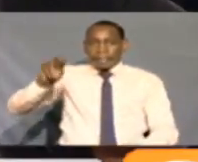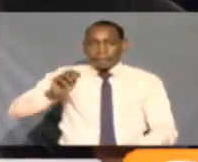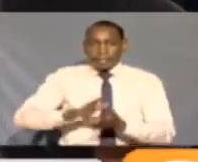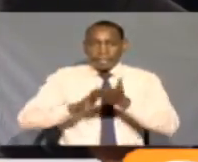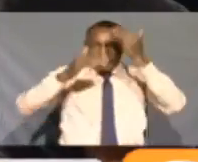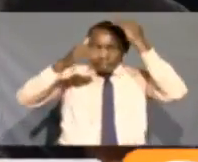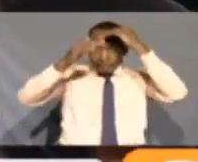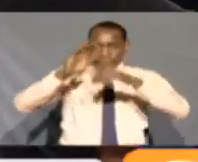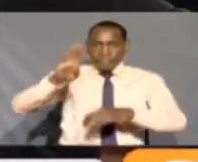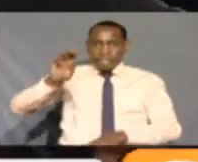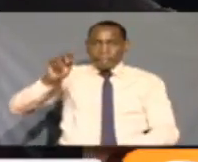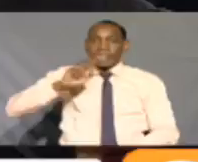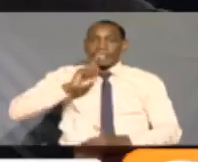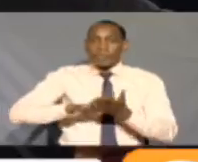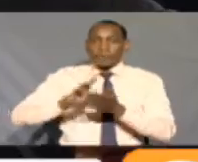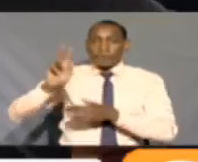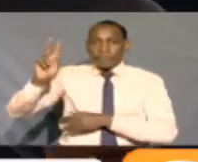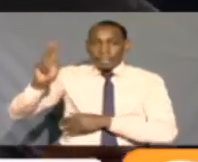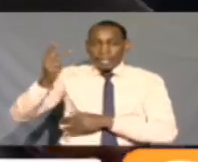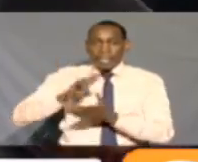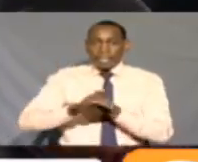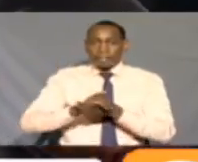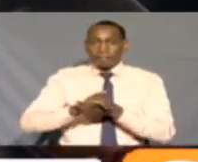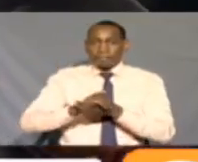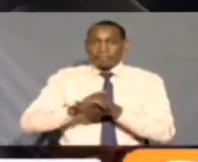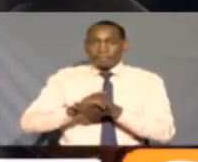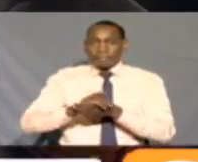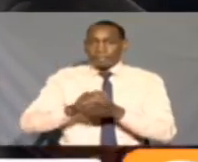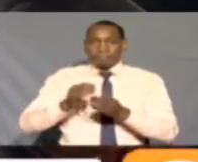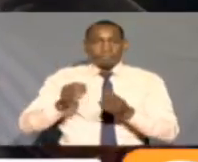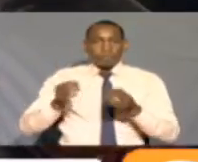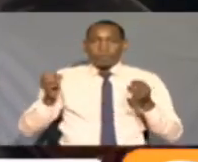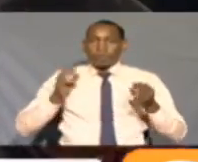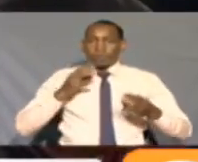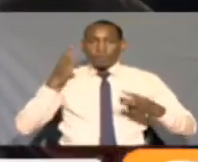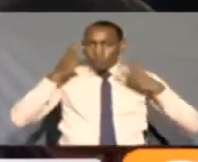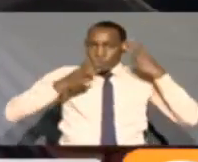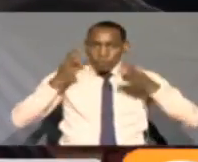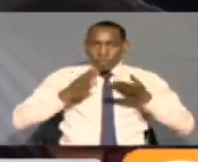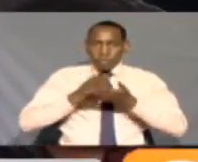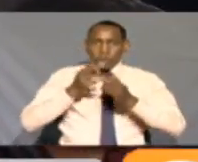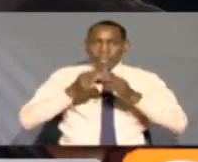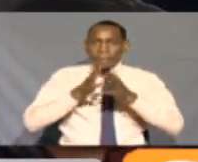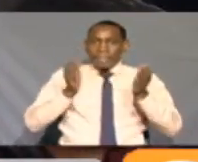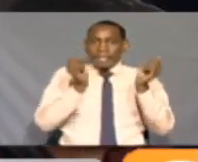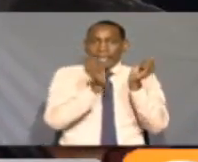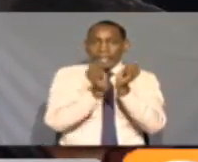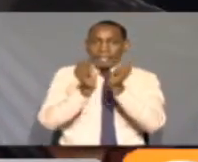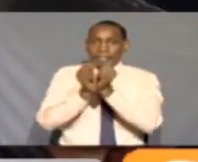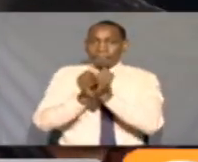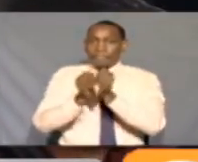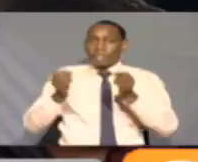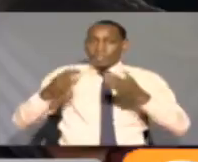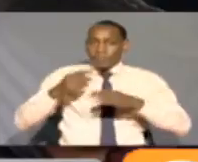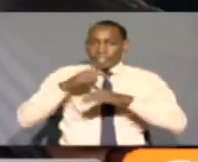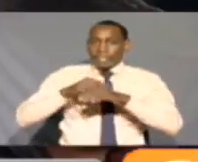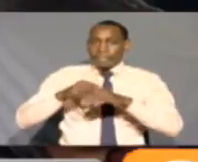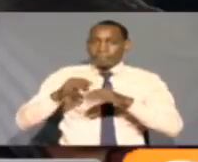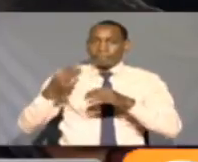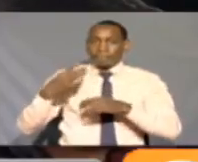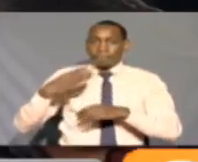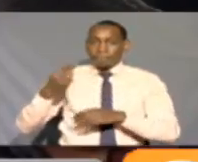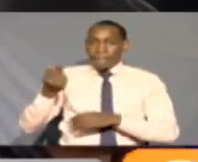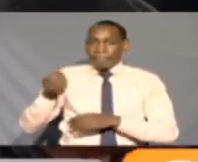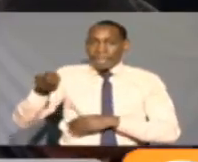Professor Beno Mwantho anasema Kenyans are not moved by the big fish arrest. We shall be moved by the billions recovered and the big fish